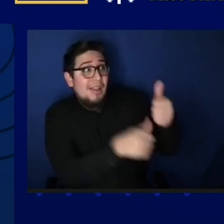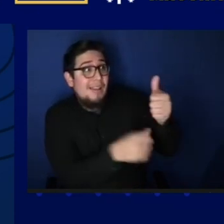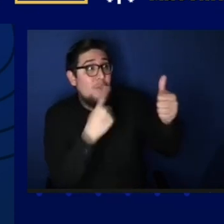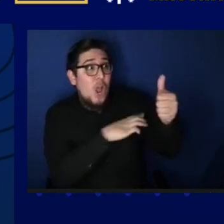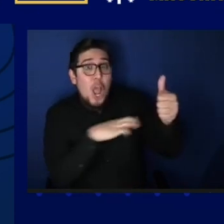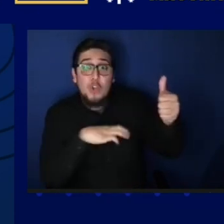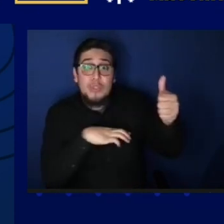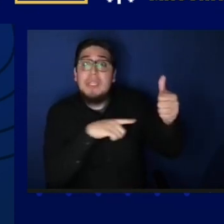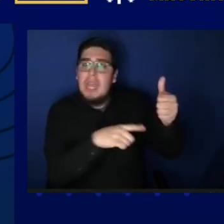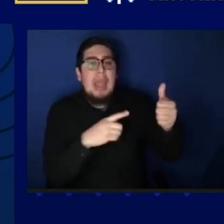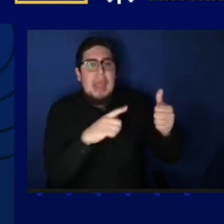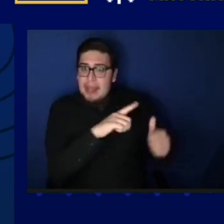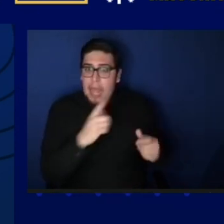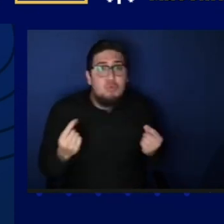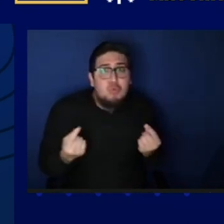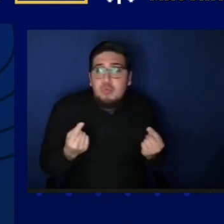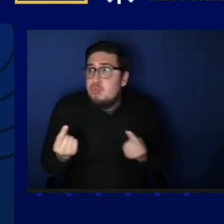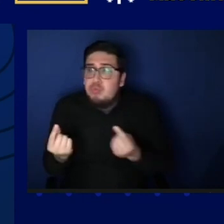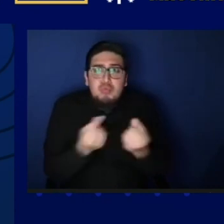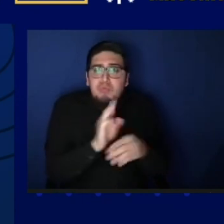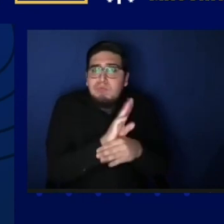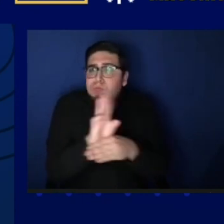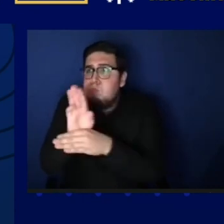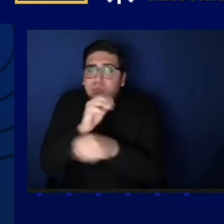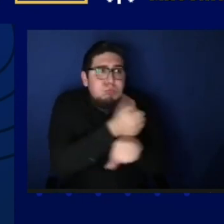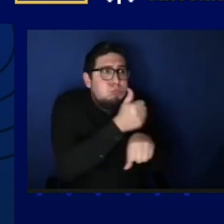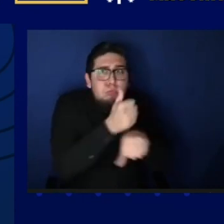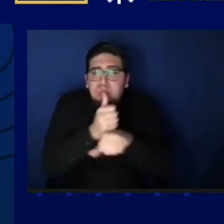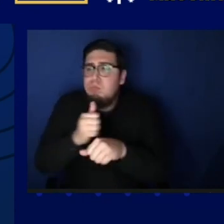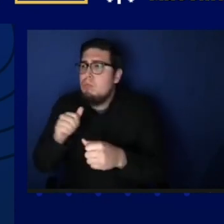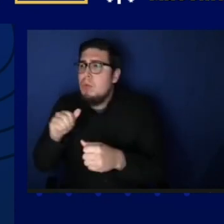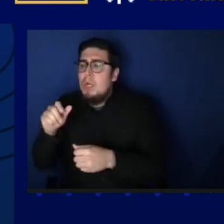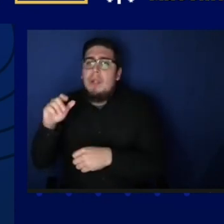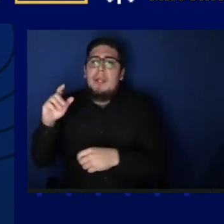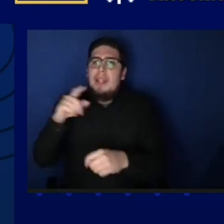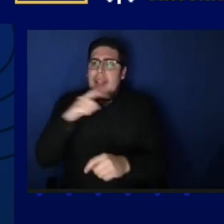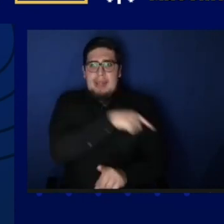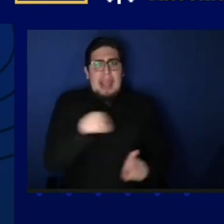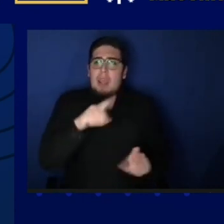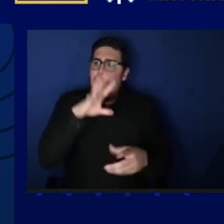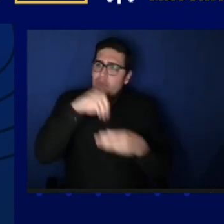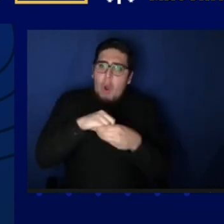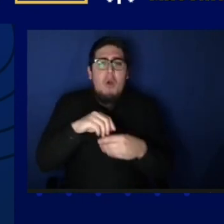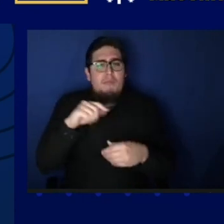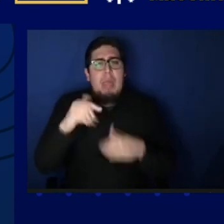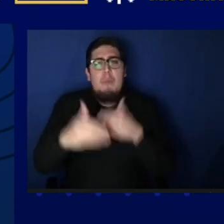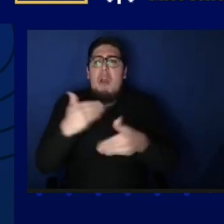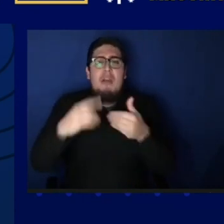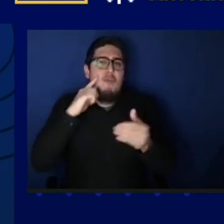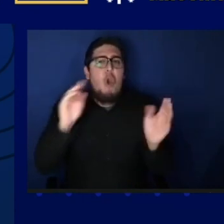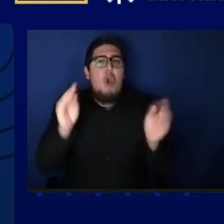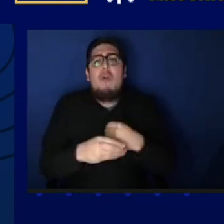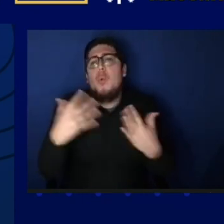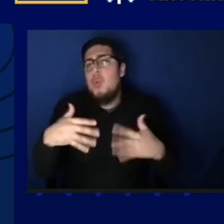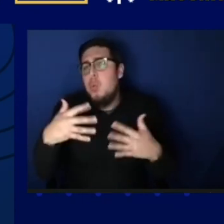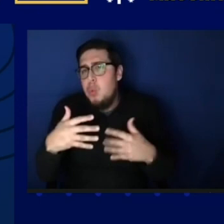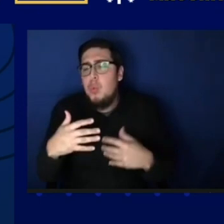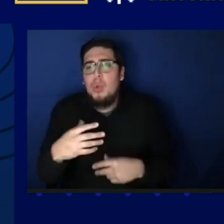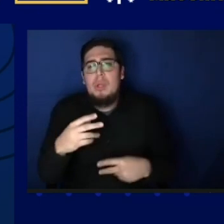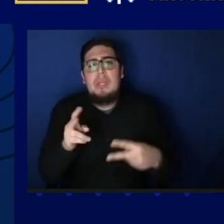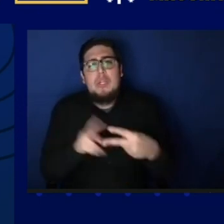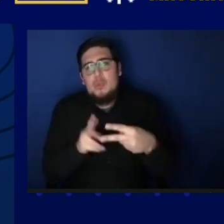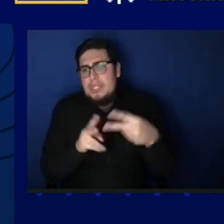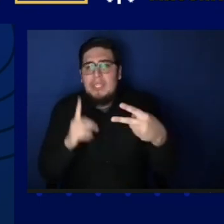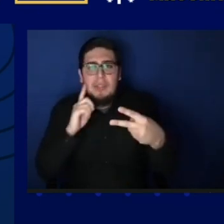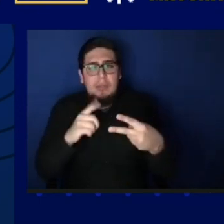things turn. They are themselves key people to respect. And so I want you to remember these two things. It's our duty.